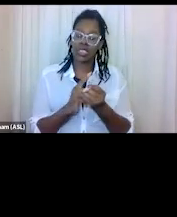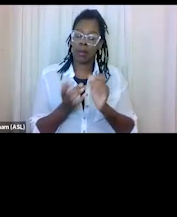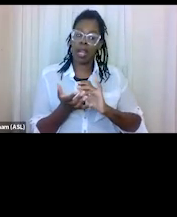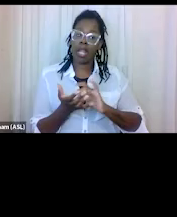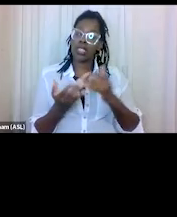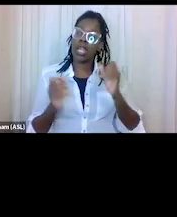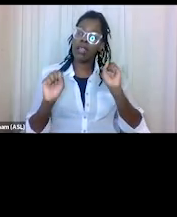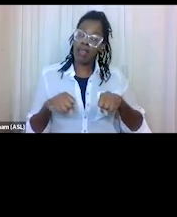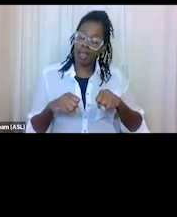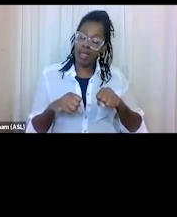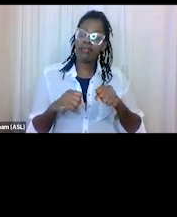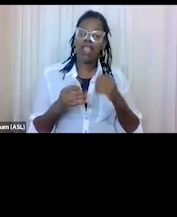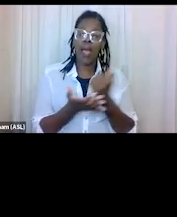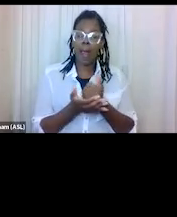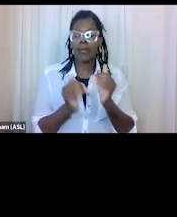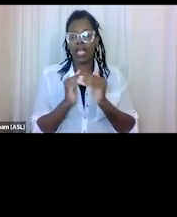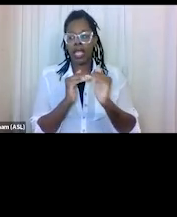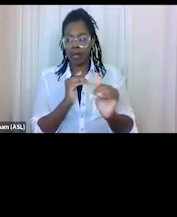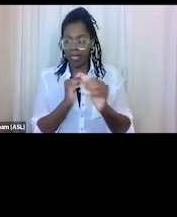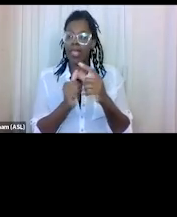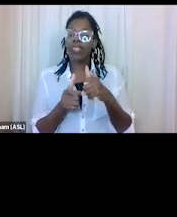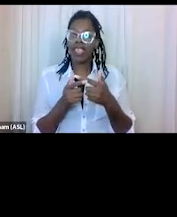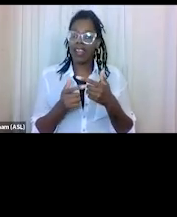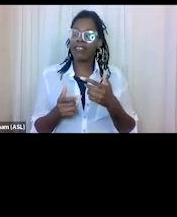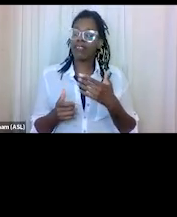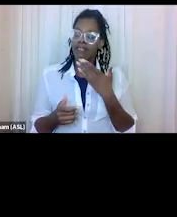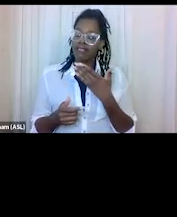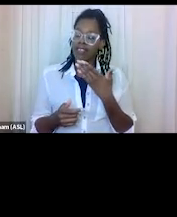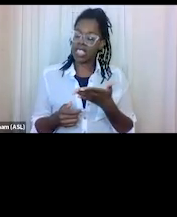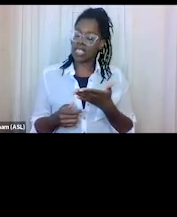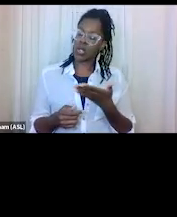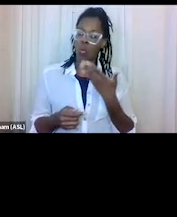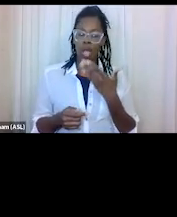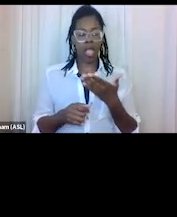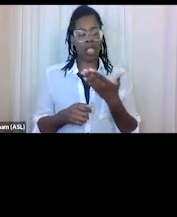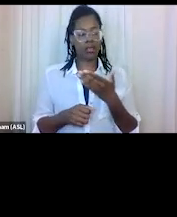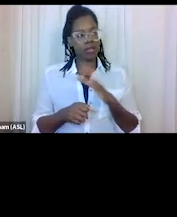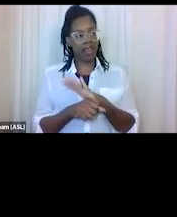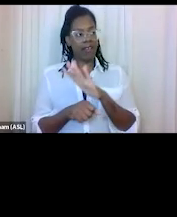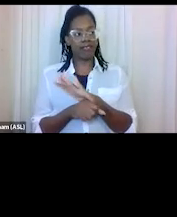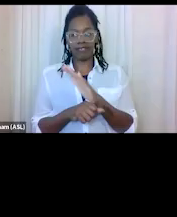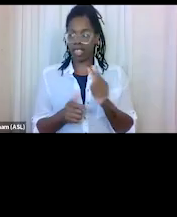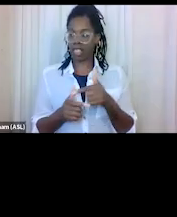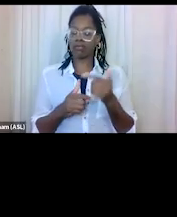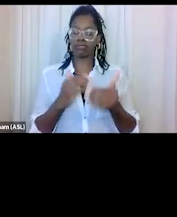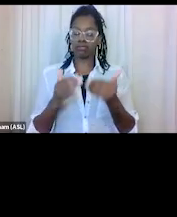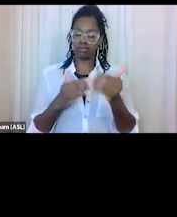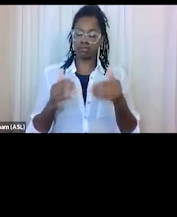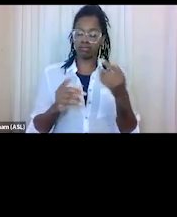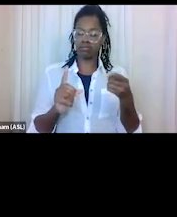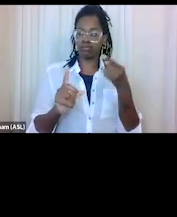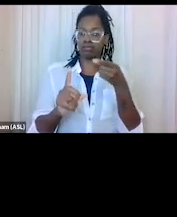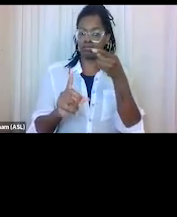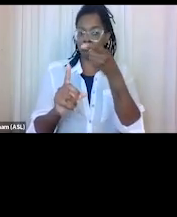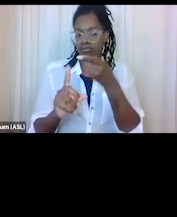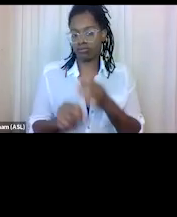help with stabilization so that they can feel well enough to be able to move through their goals and take the next